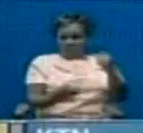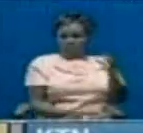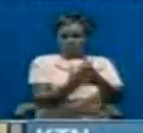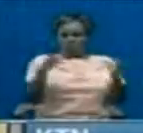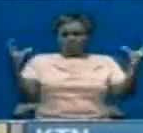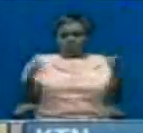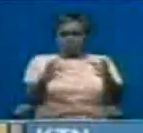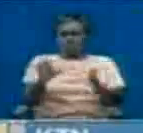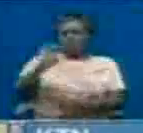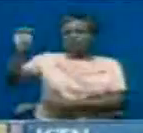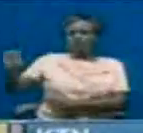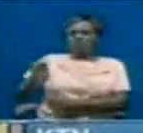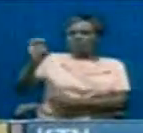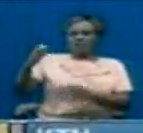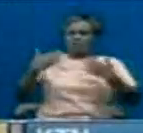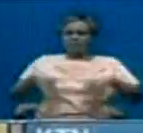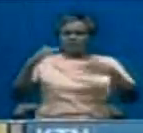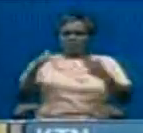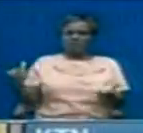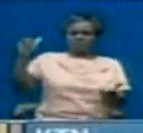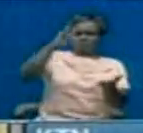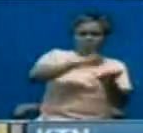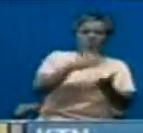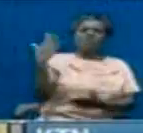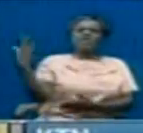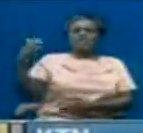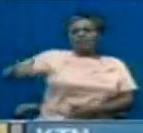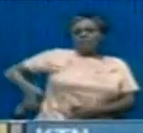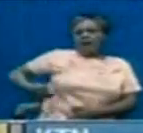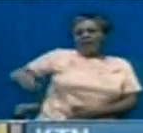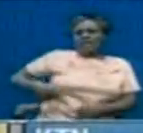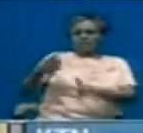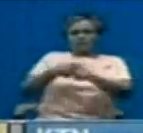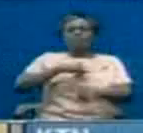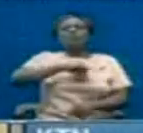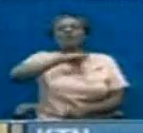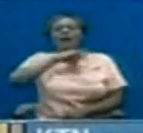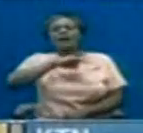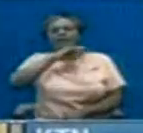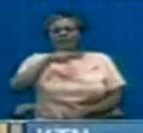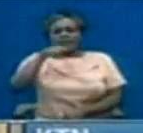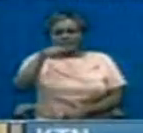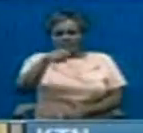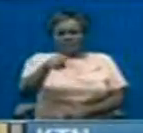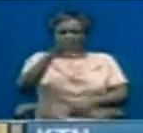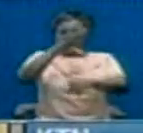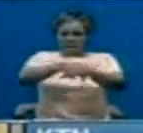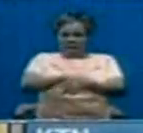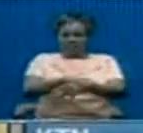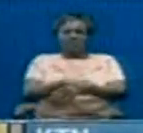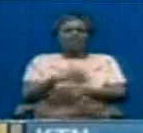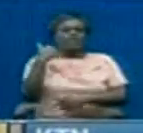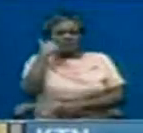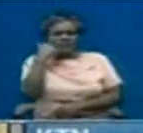of European scientists imported some African green monkeys from Uganda and actually contracted the